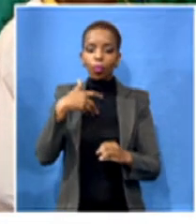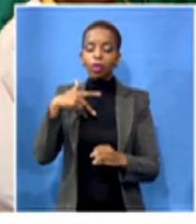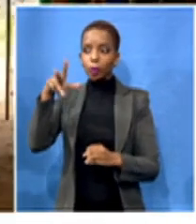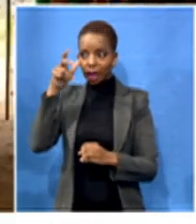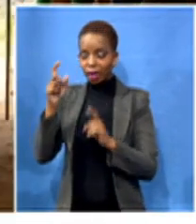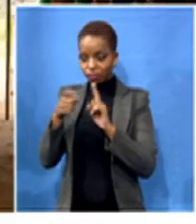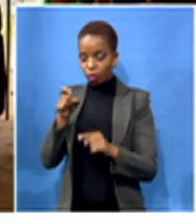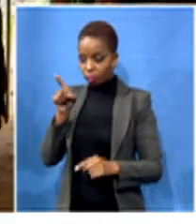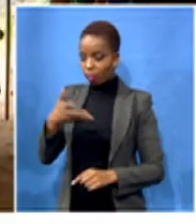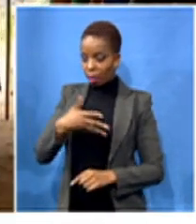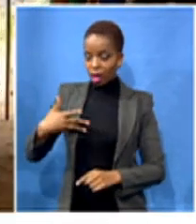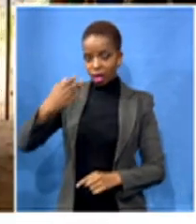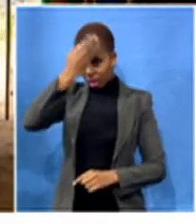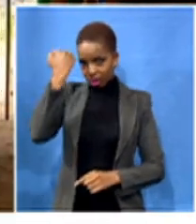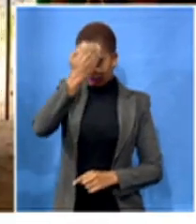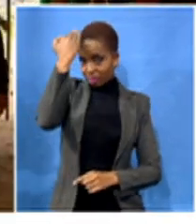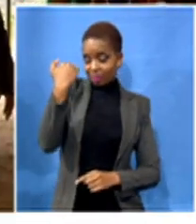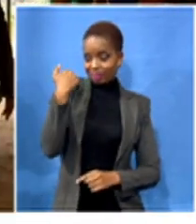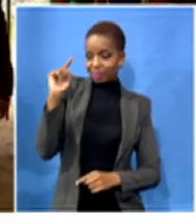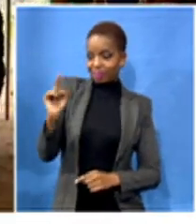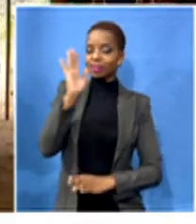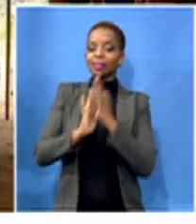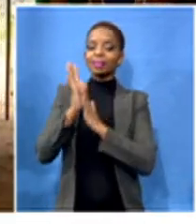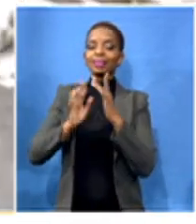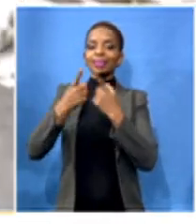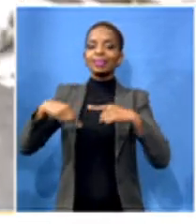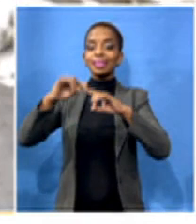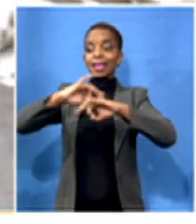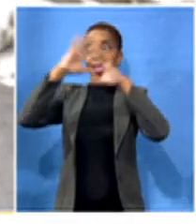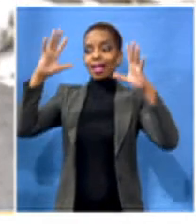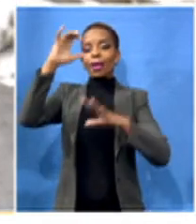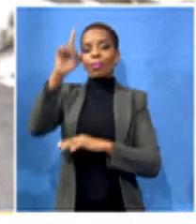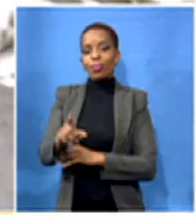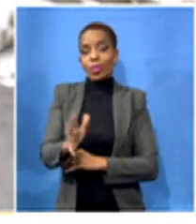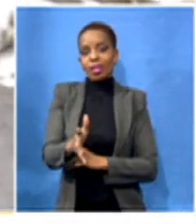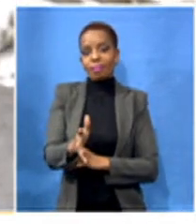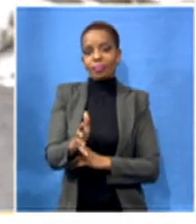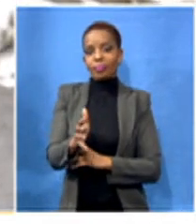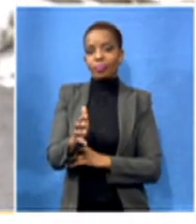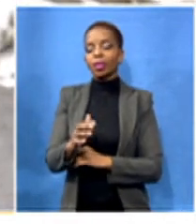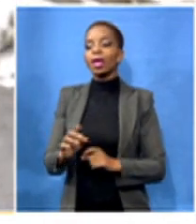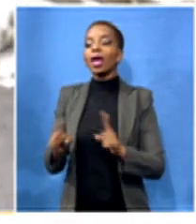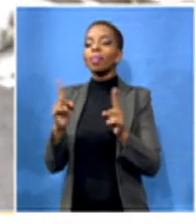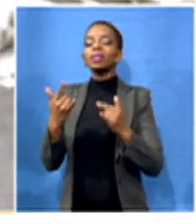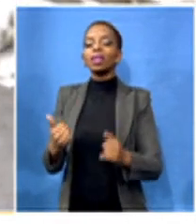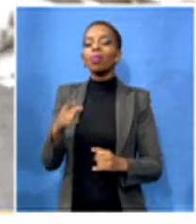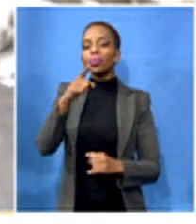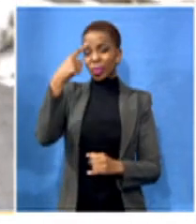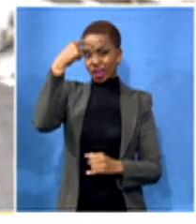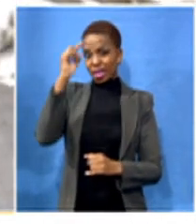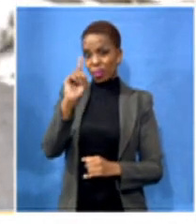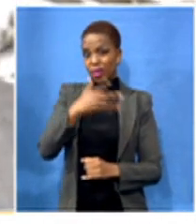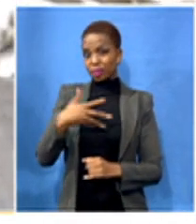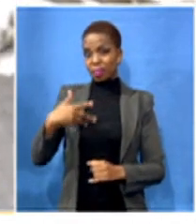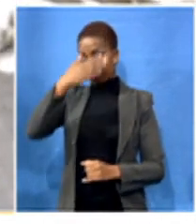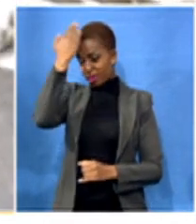Nkosazana Dlamini-Zuma. But on a more serious note, what are your thoughts regarding her briefing yesterday?